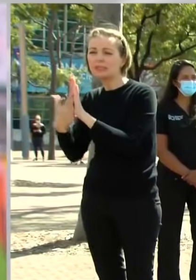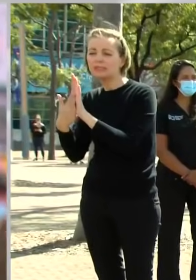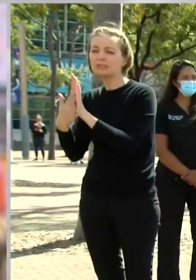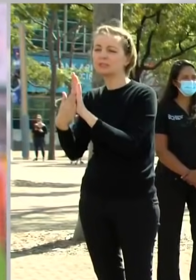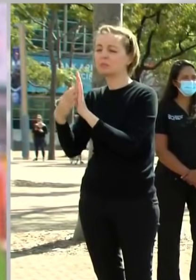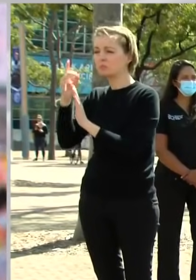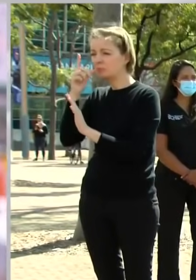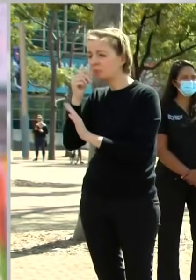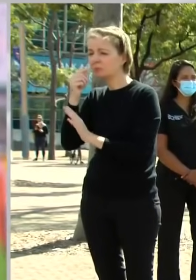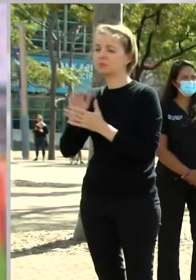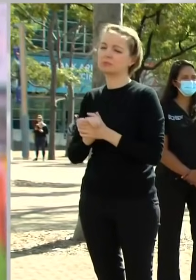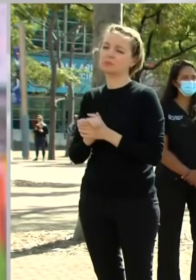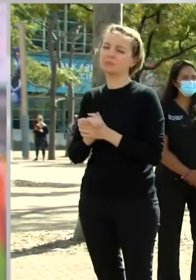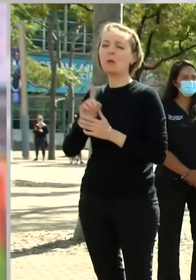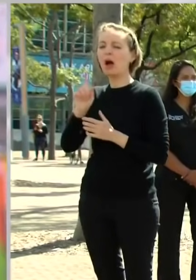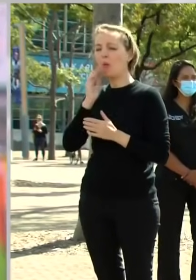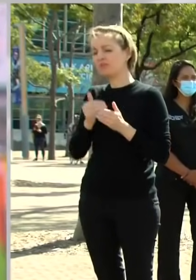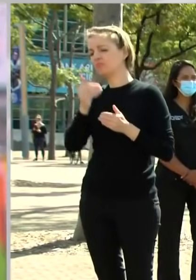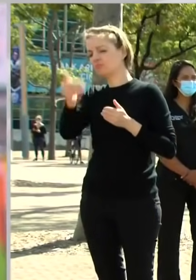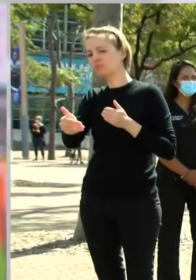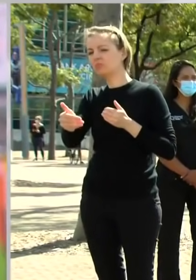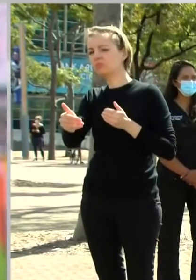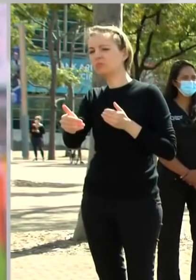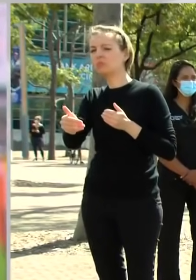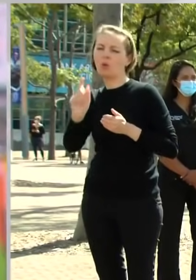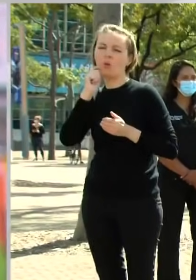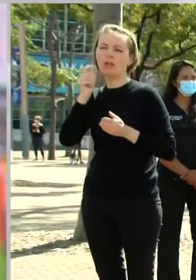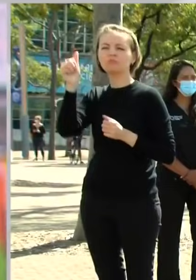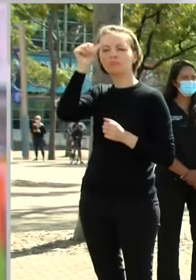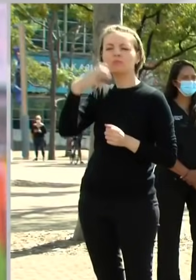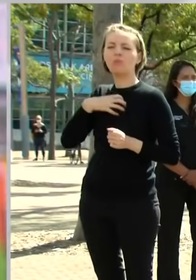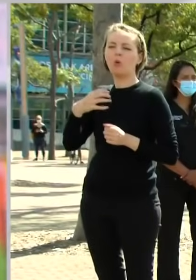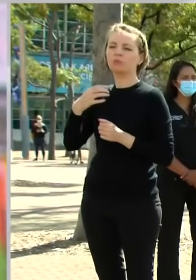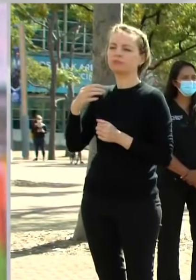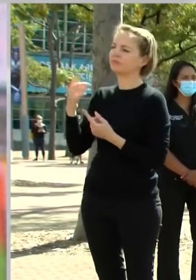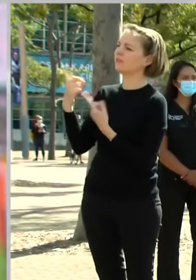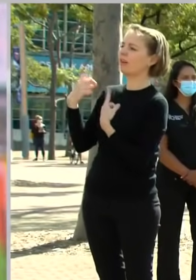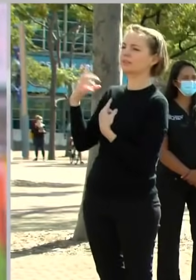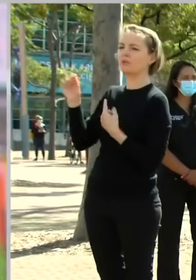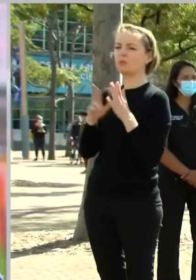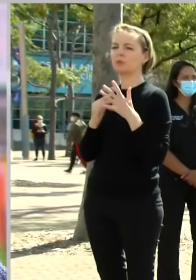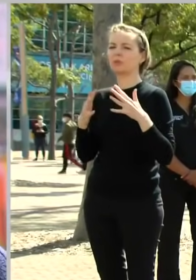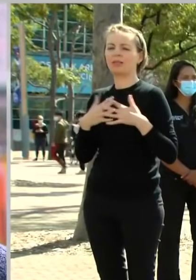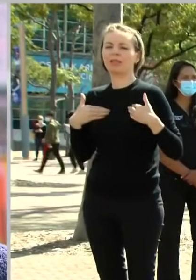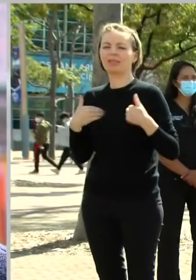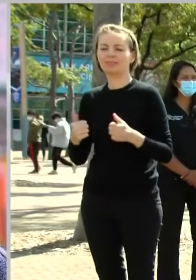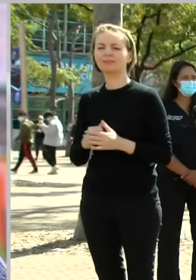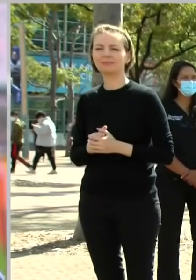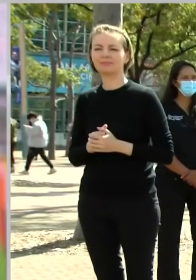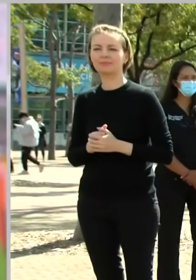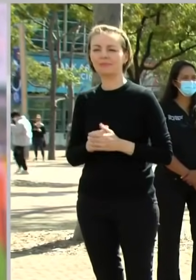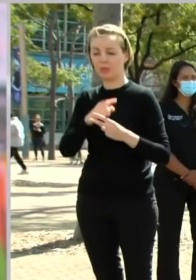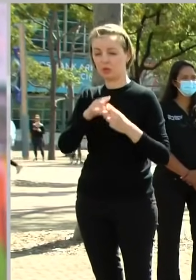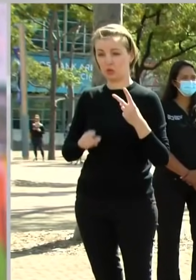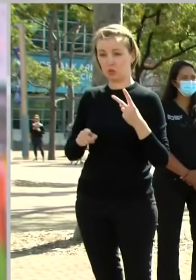those options, and of course, as we get closer to that time, Health will be able to provide us with their advice. But there's no doubt that we do look at the two issues we look at are